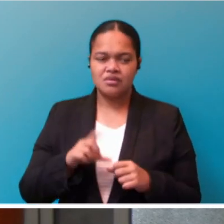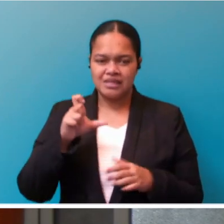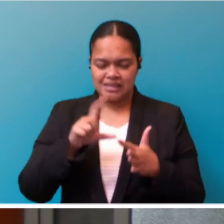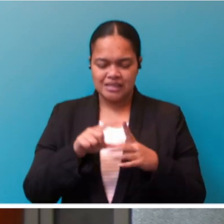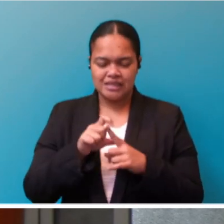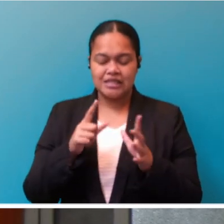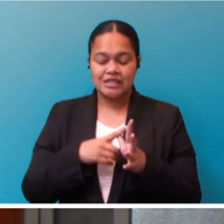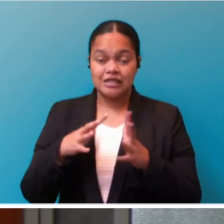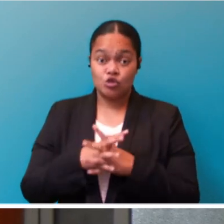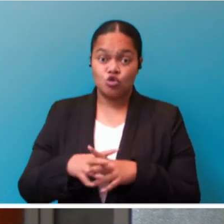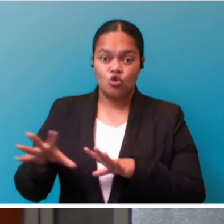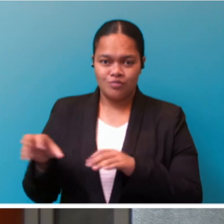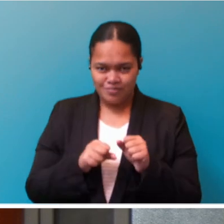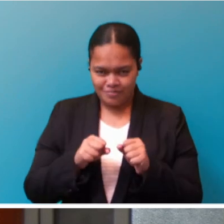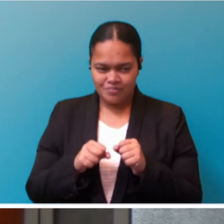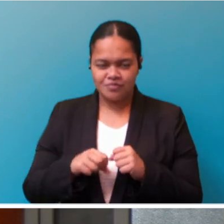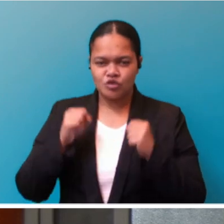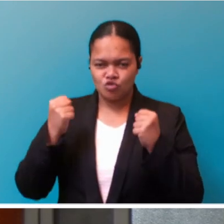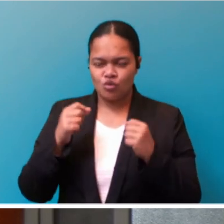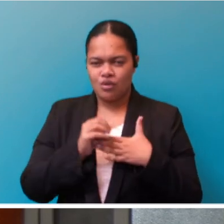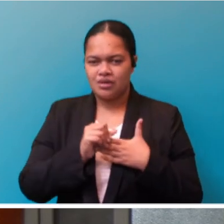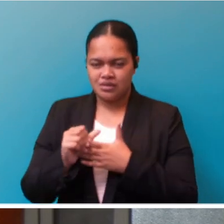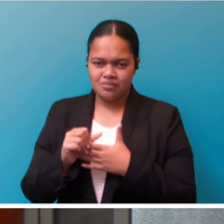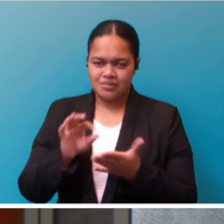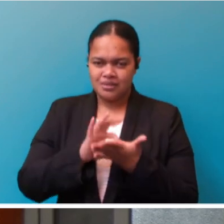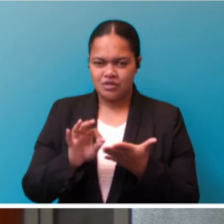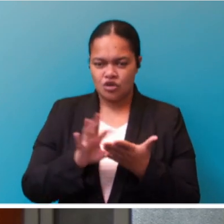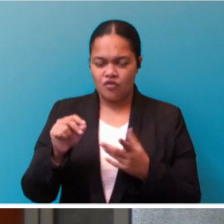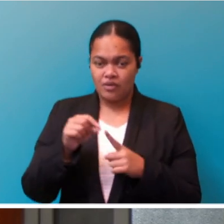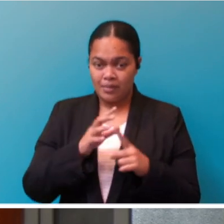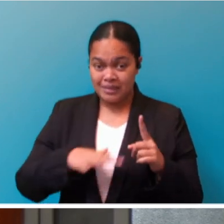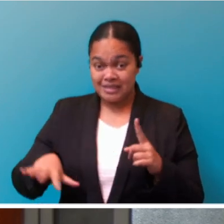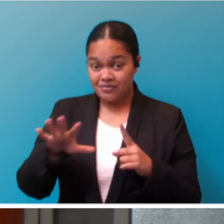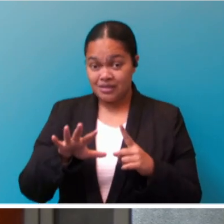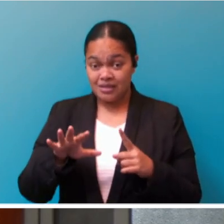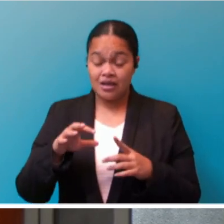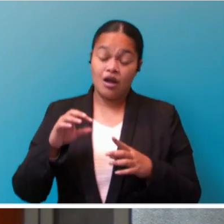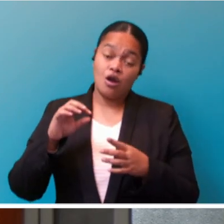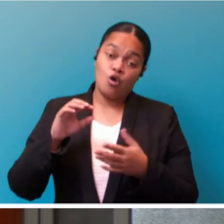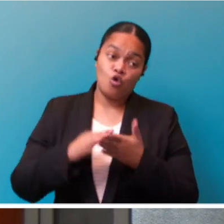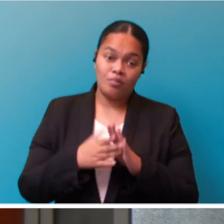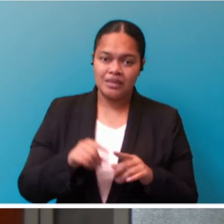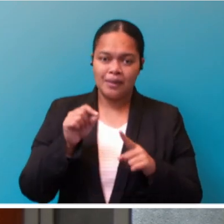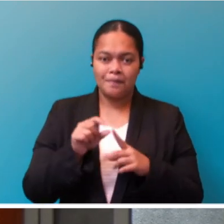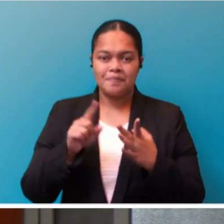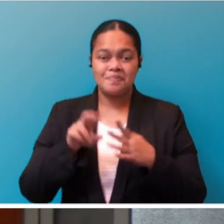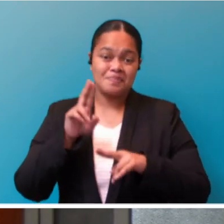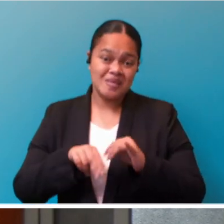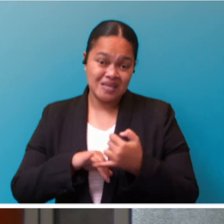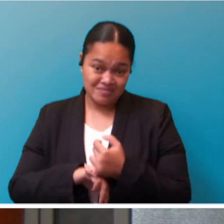session, the crop agencies with strong leadership from the Secretariat of the Pacific Community, Pacific Island Forum